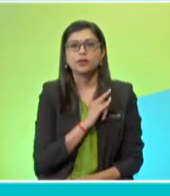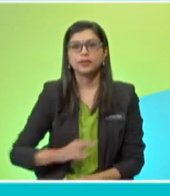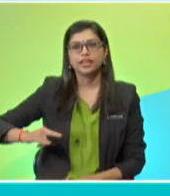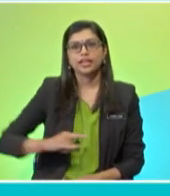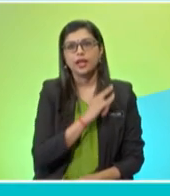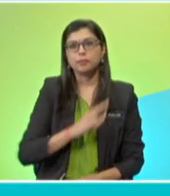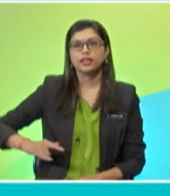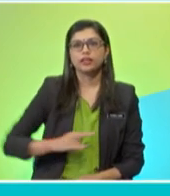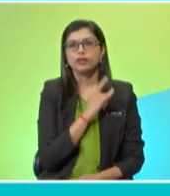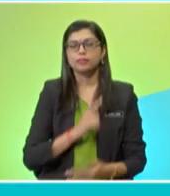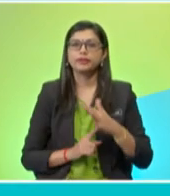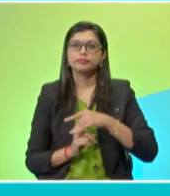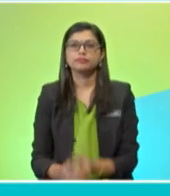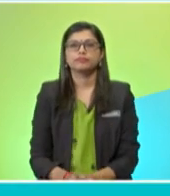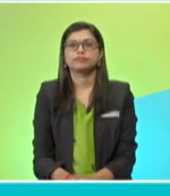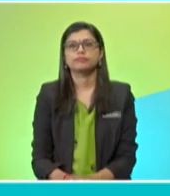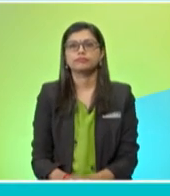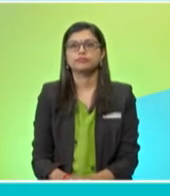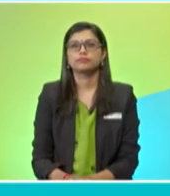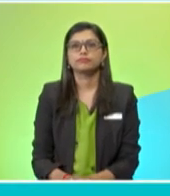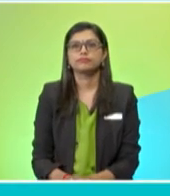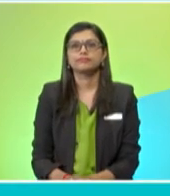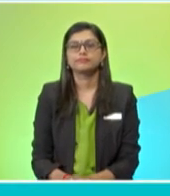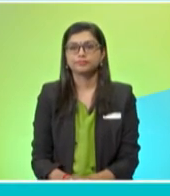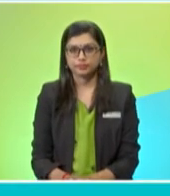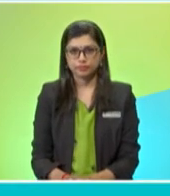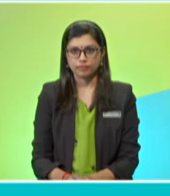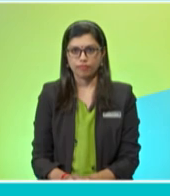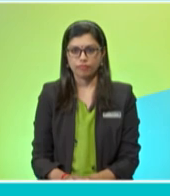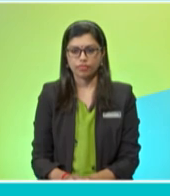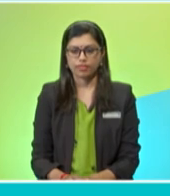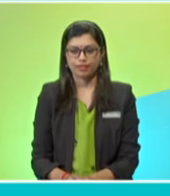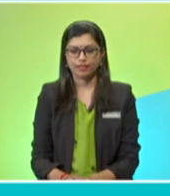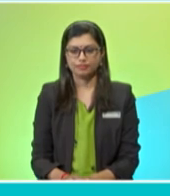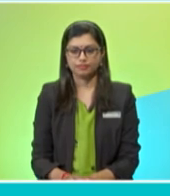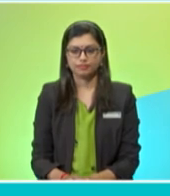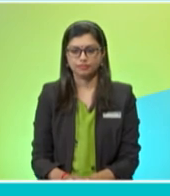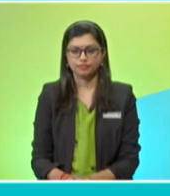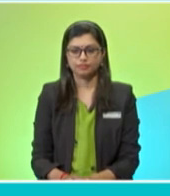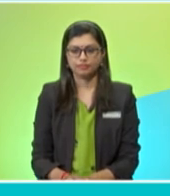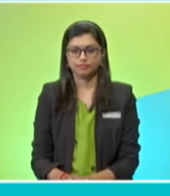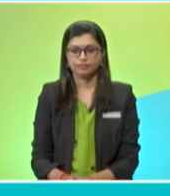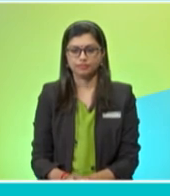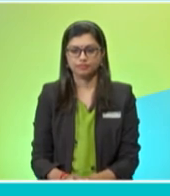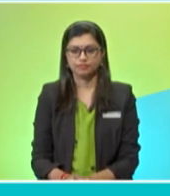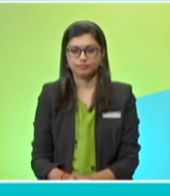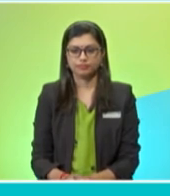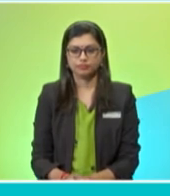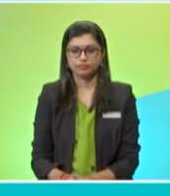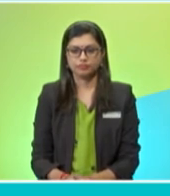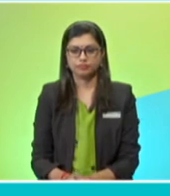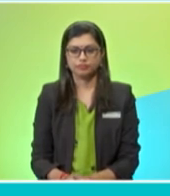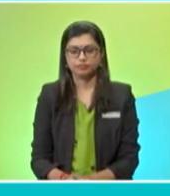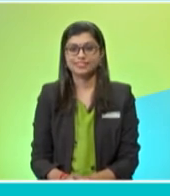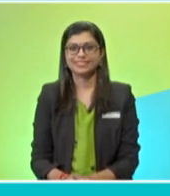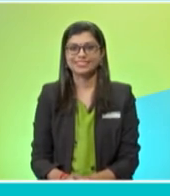An aeroplane, helicopter, helicopter, an aeroplane, an aeroplane, an aeroplane, helicopter, helicopter, an aeroplane, a rocket, helicopter, helicopter,